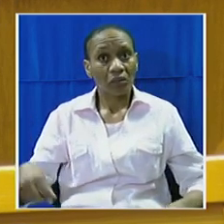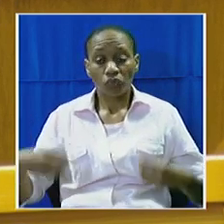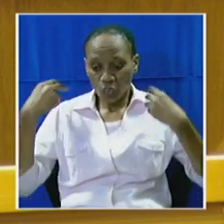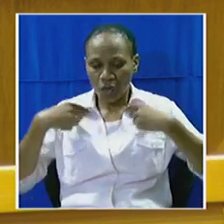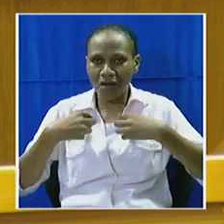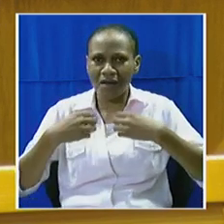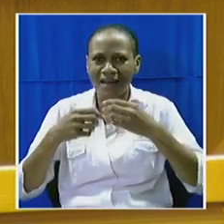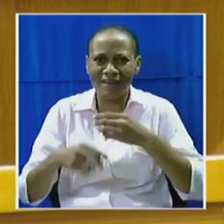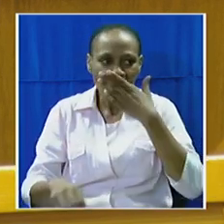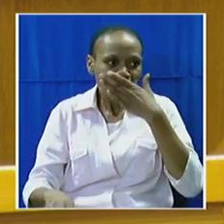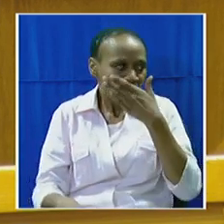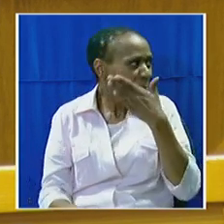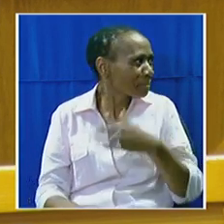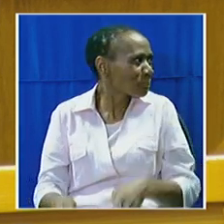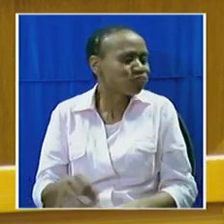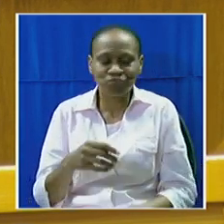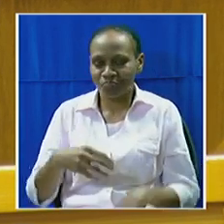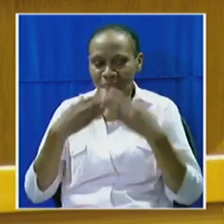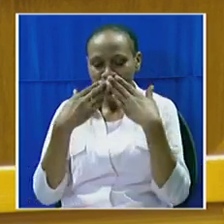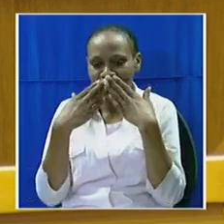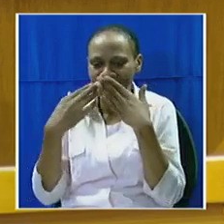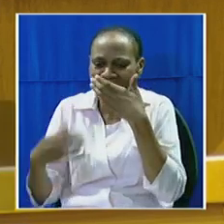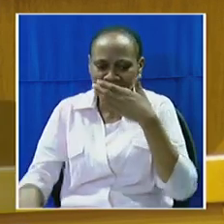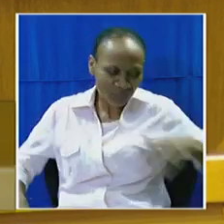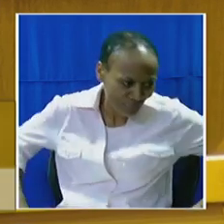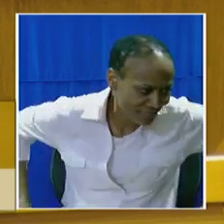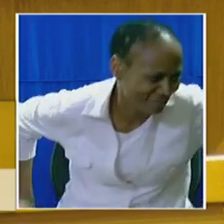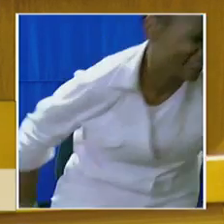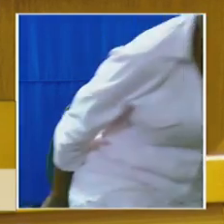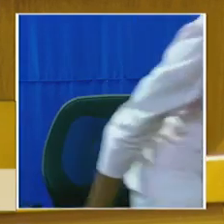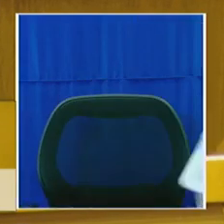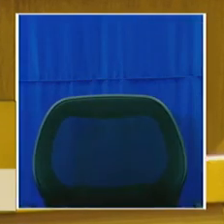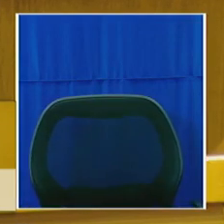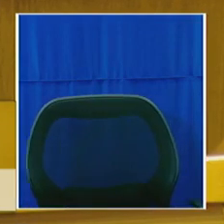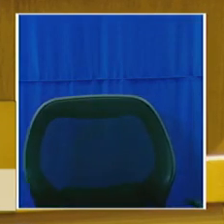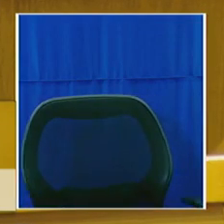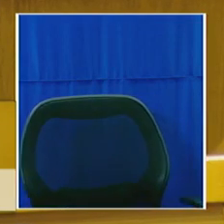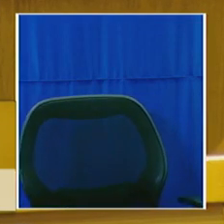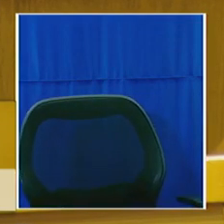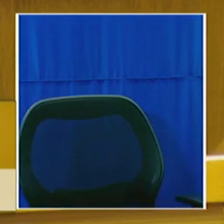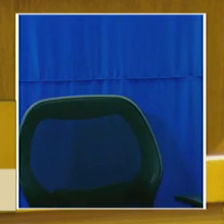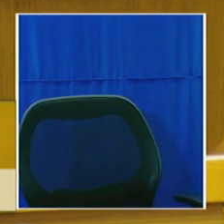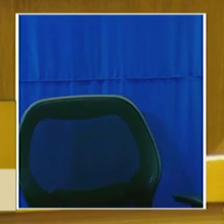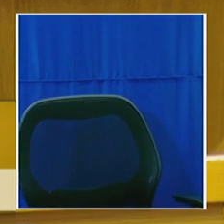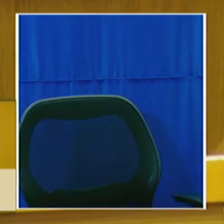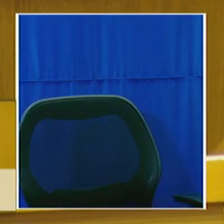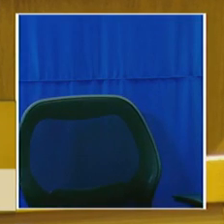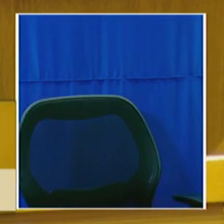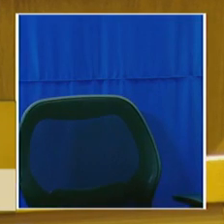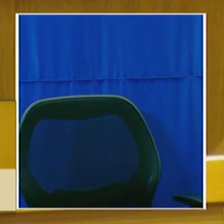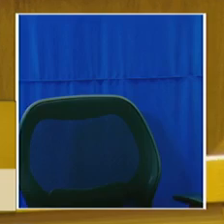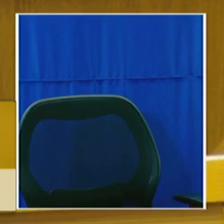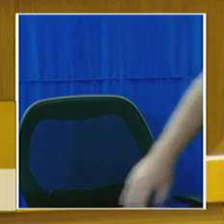overalls already. Now, They're already in those overalls.